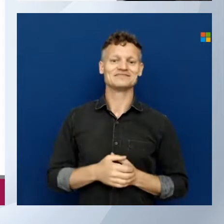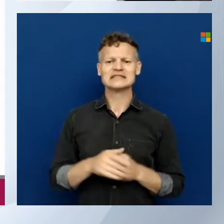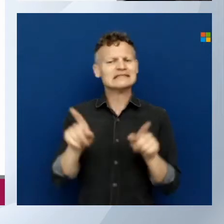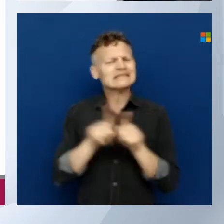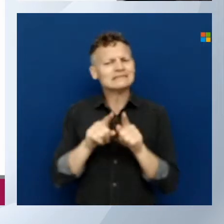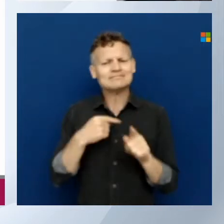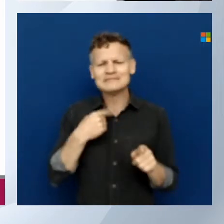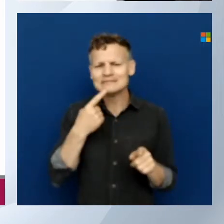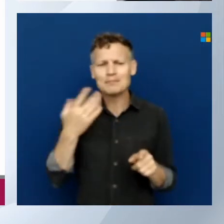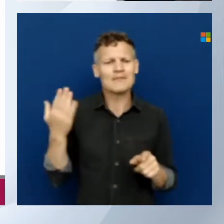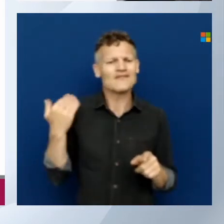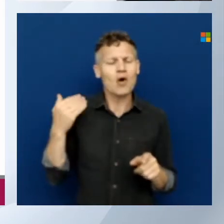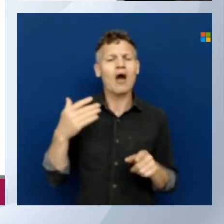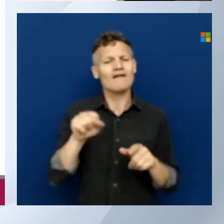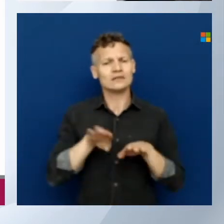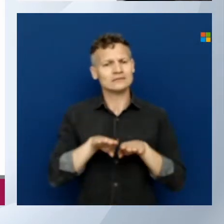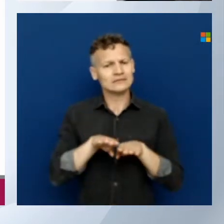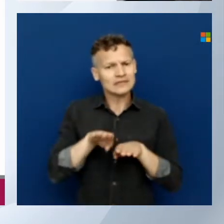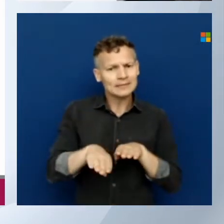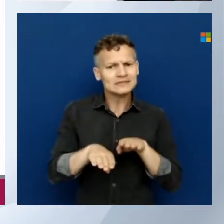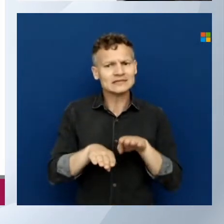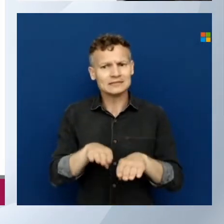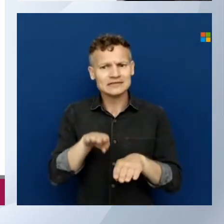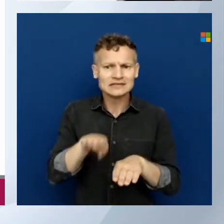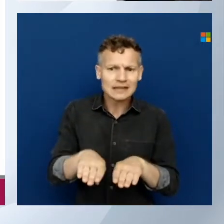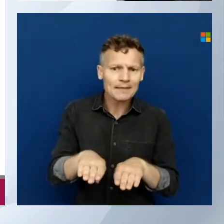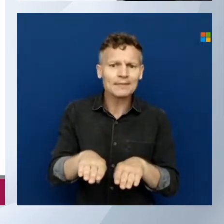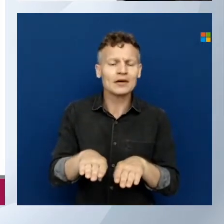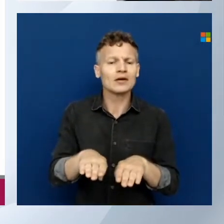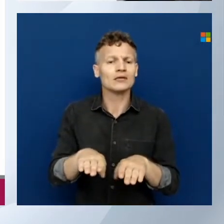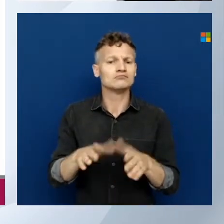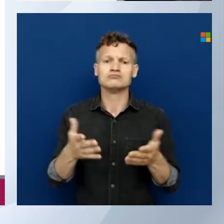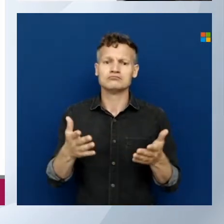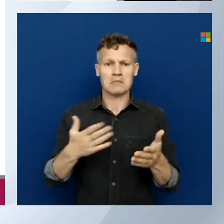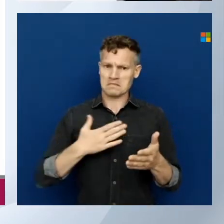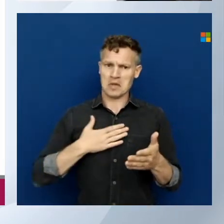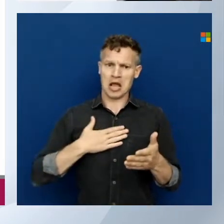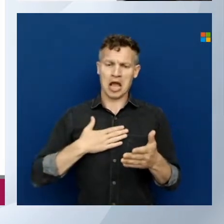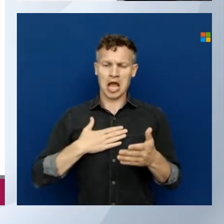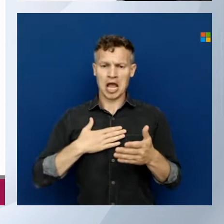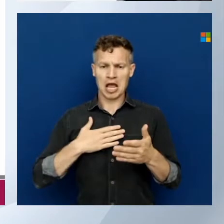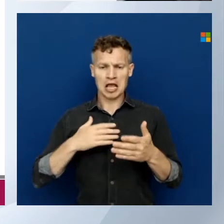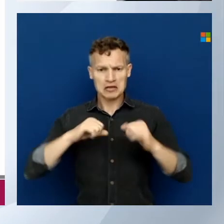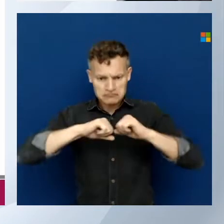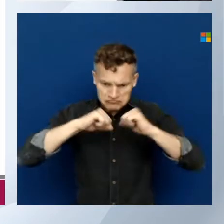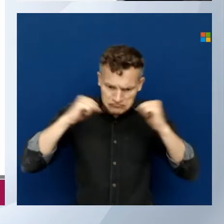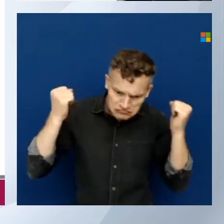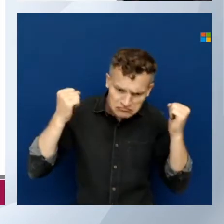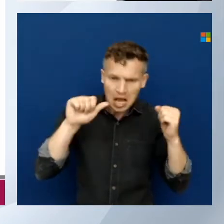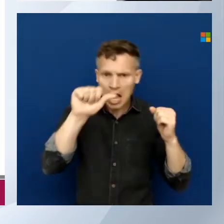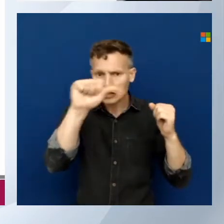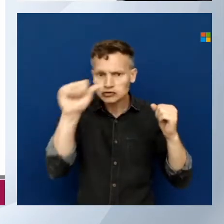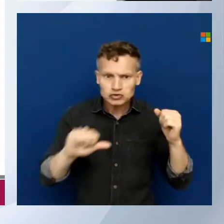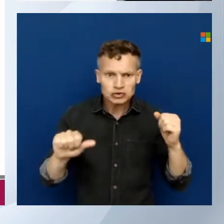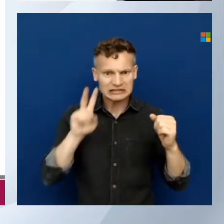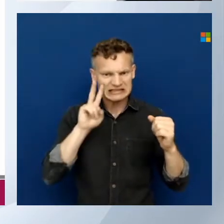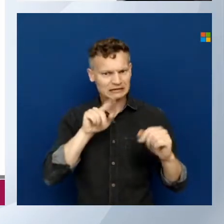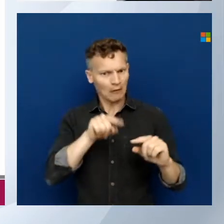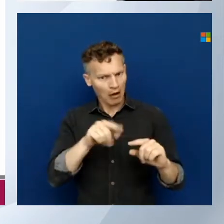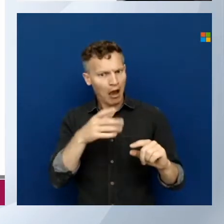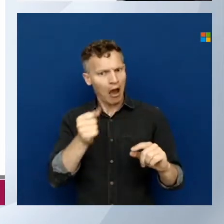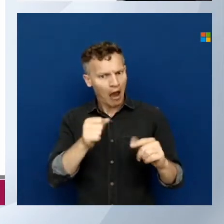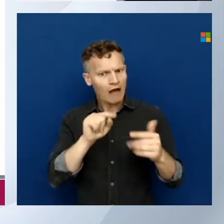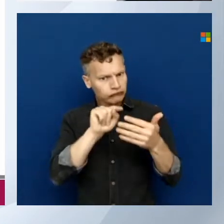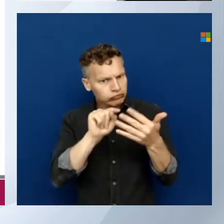walkthrough, taking you on my journey in exploring Azure and all the automation fun that it offers. First of all,